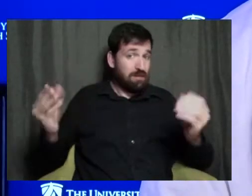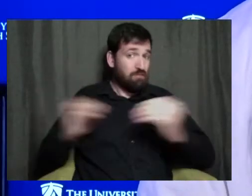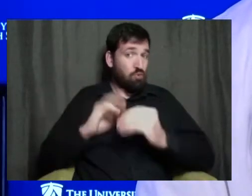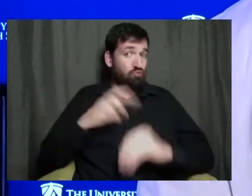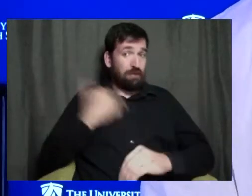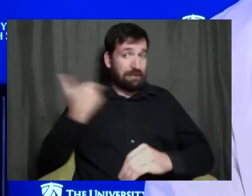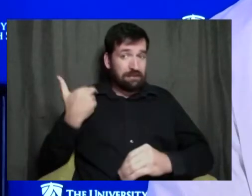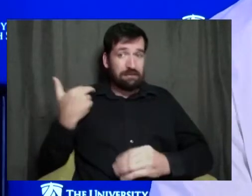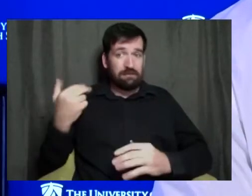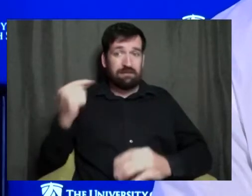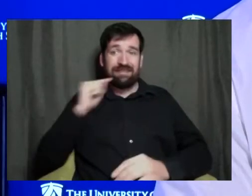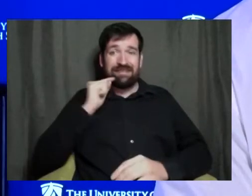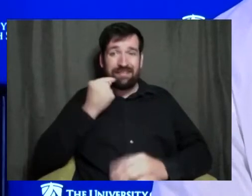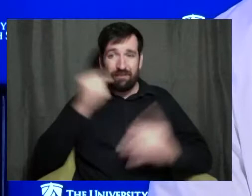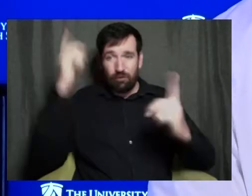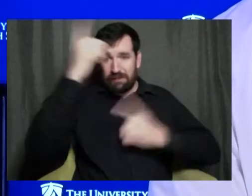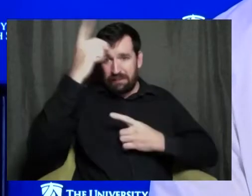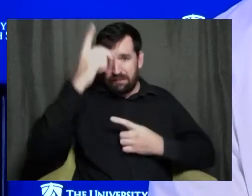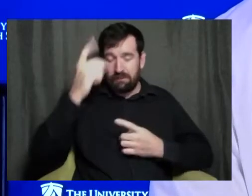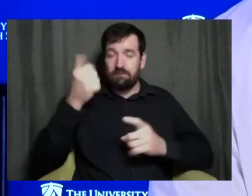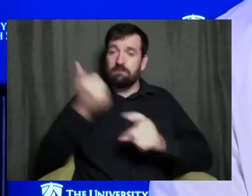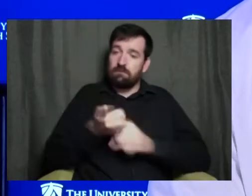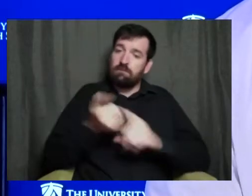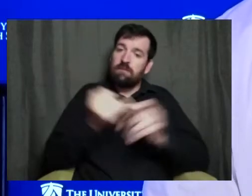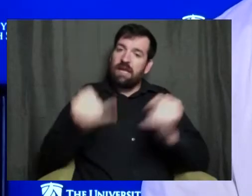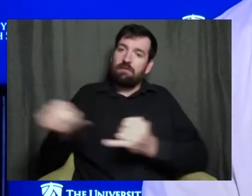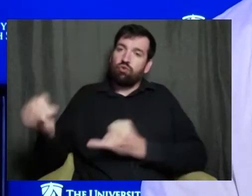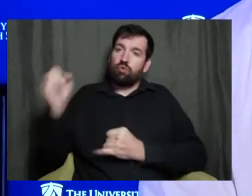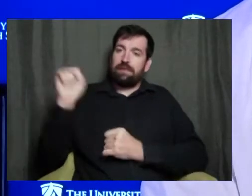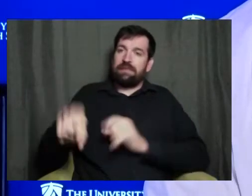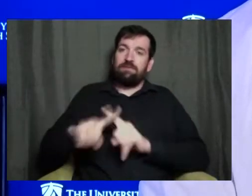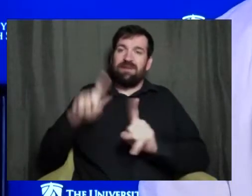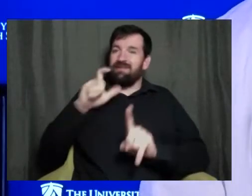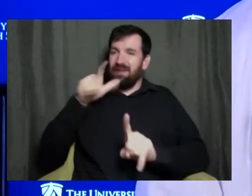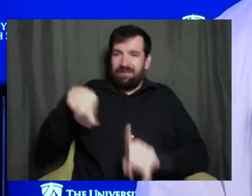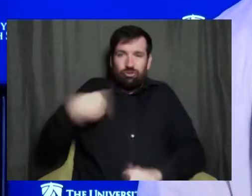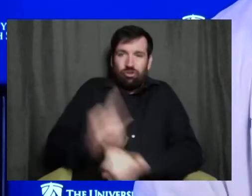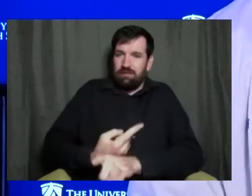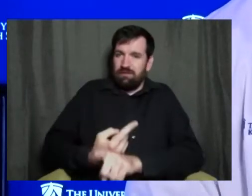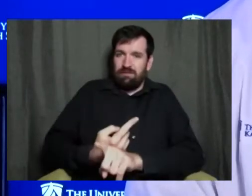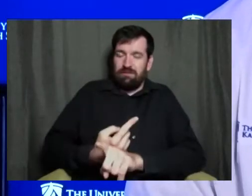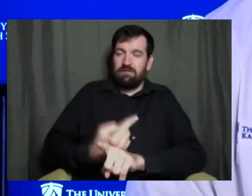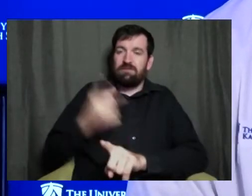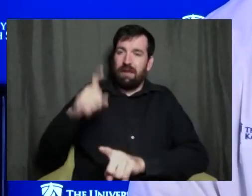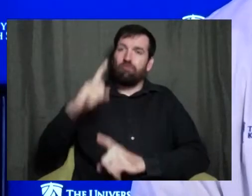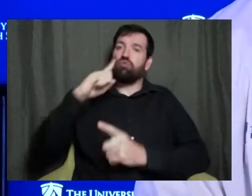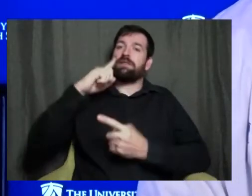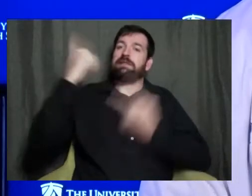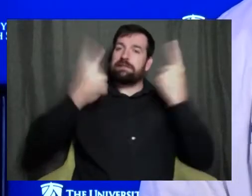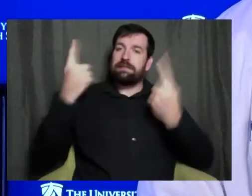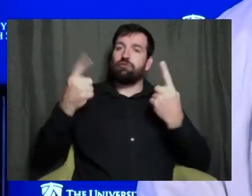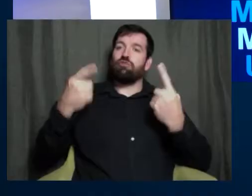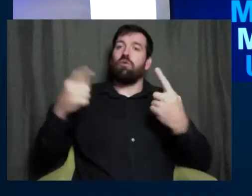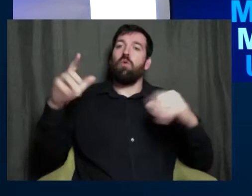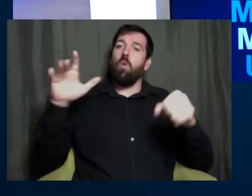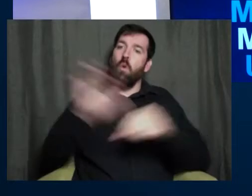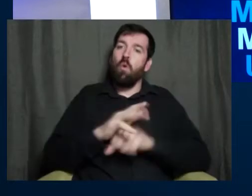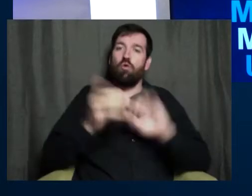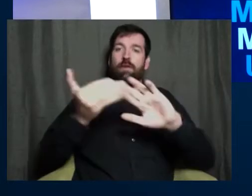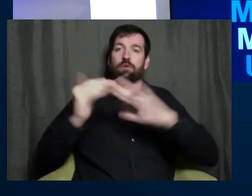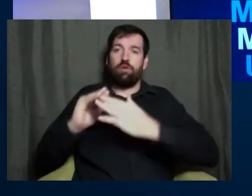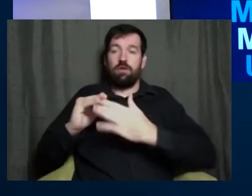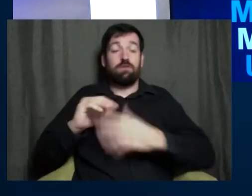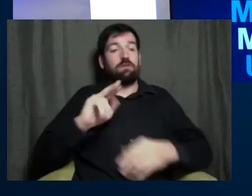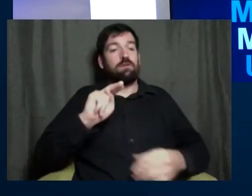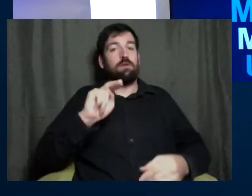disease. So it's about you individually, but that is not the whole story. You have to consider the rest of the community that you're in as well. And Neil has a question.